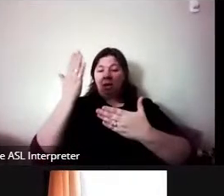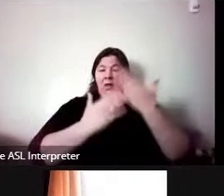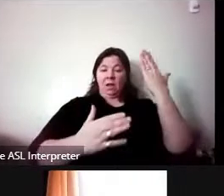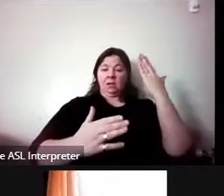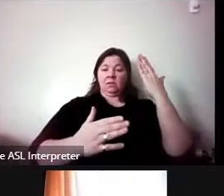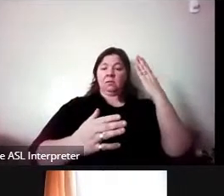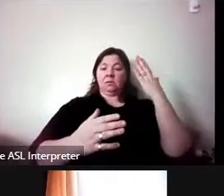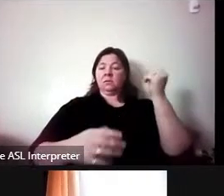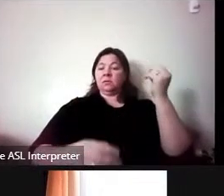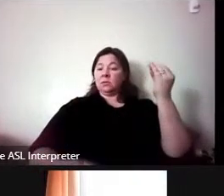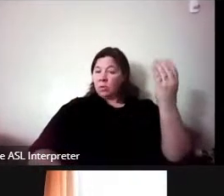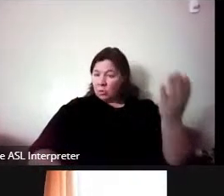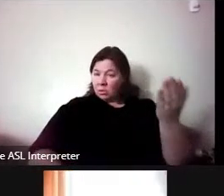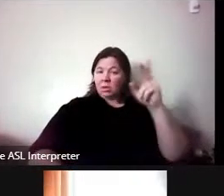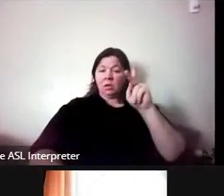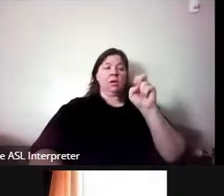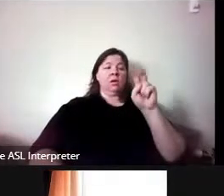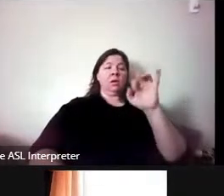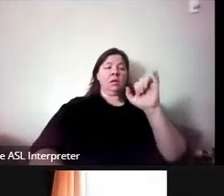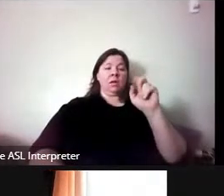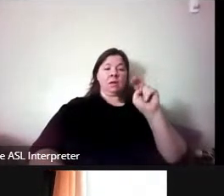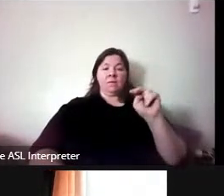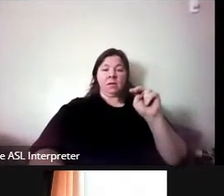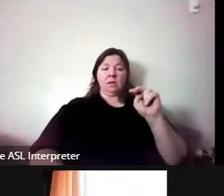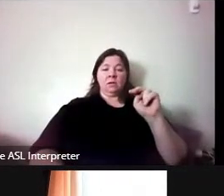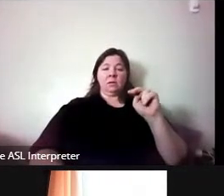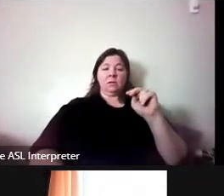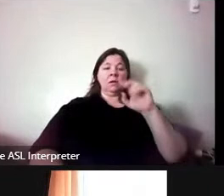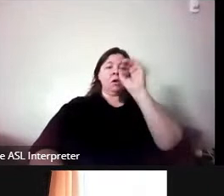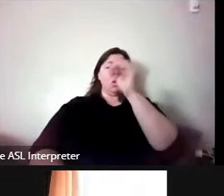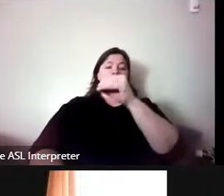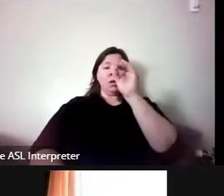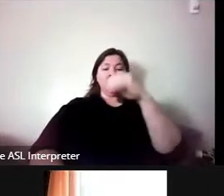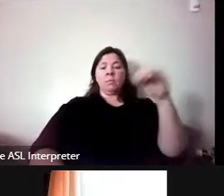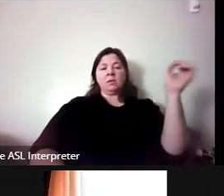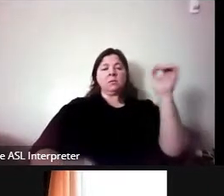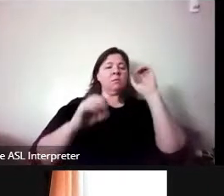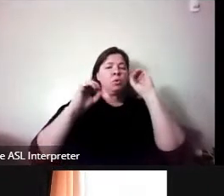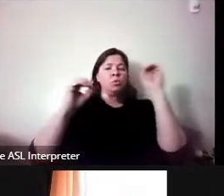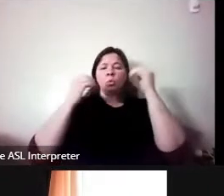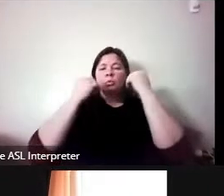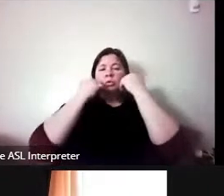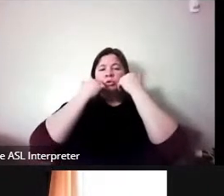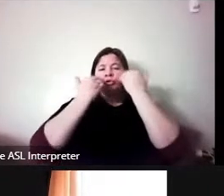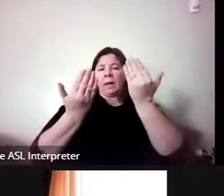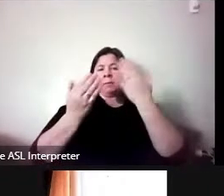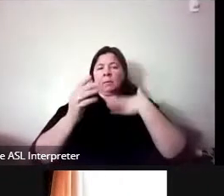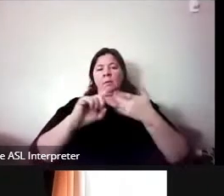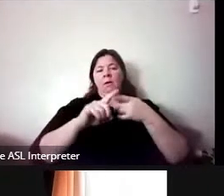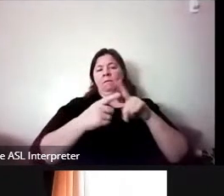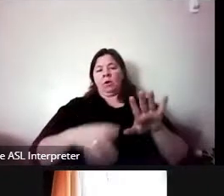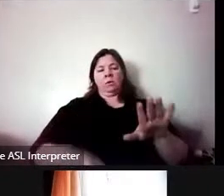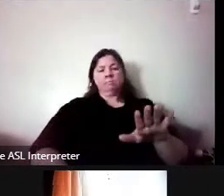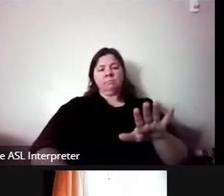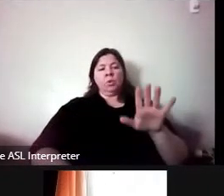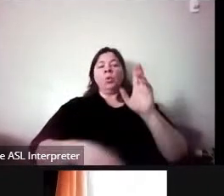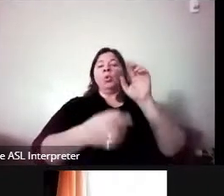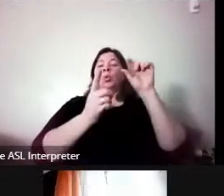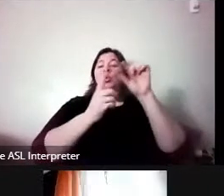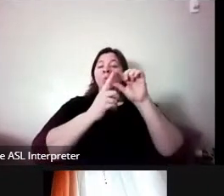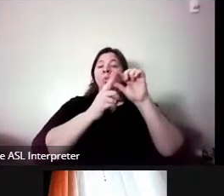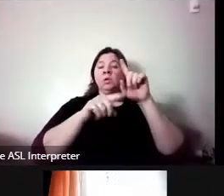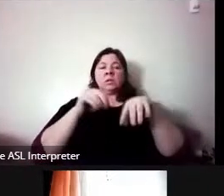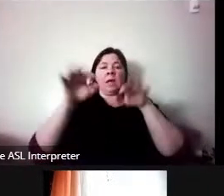And so Kevin, to be speechless about Onpassive is nothing to be ashamed of, my friend, because words cannot describe what